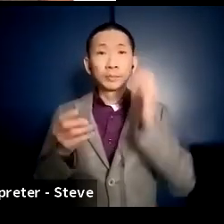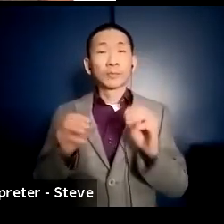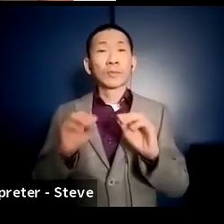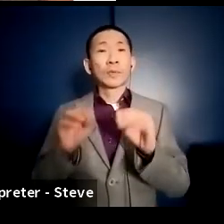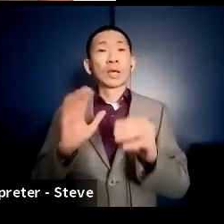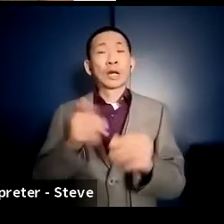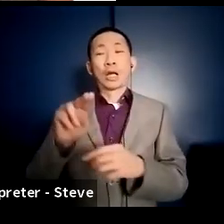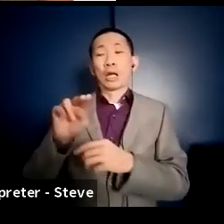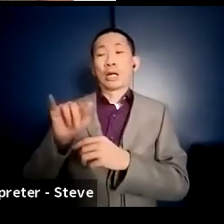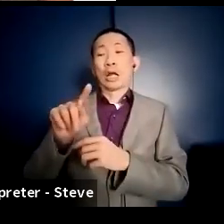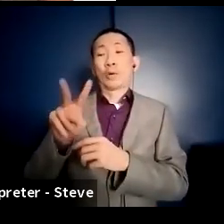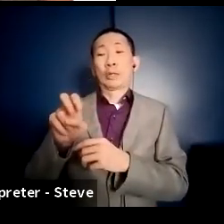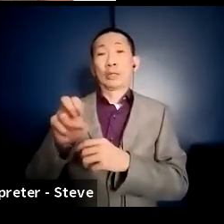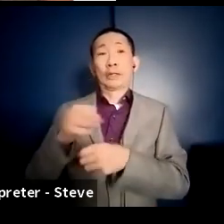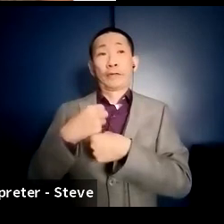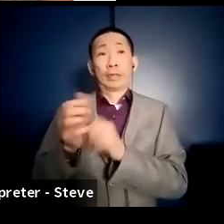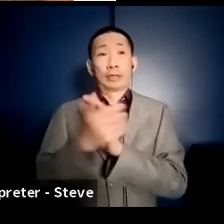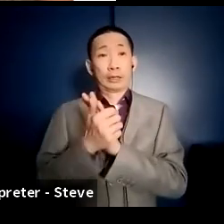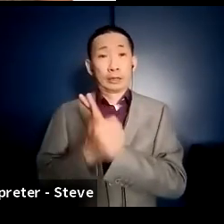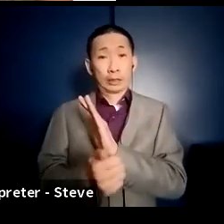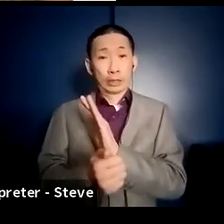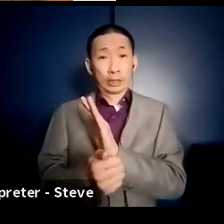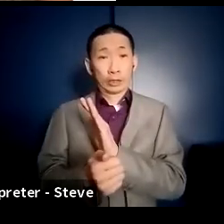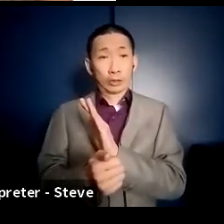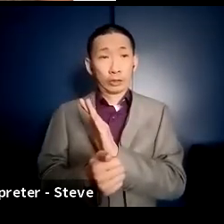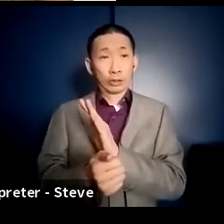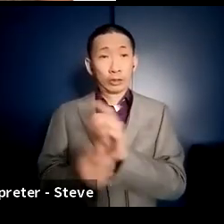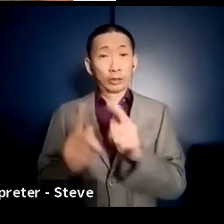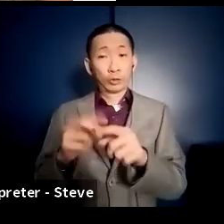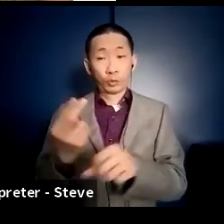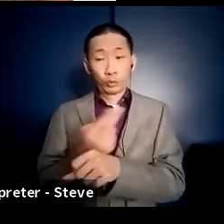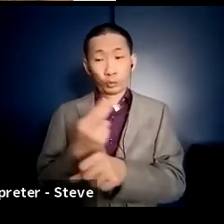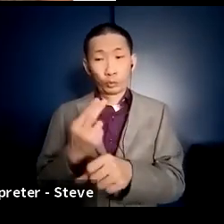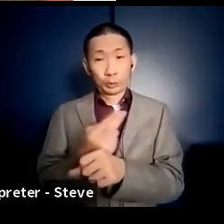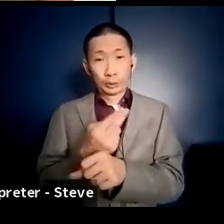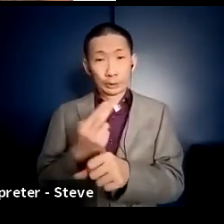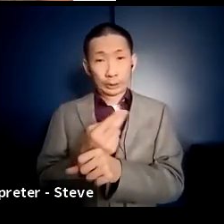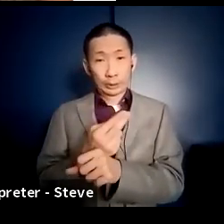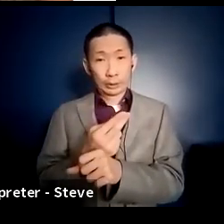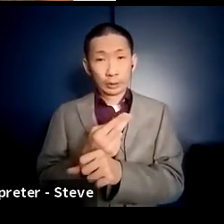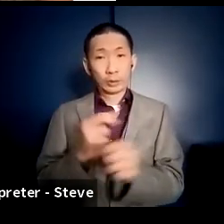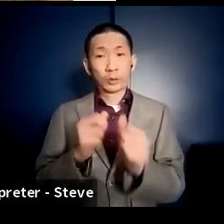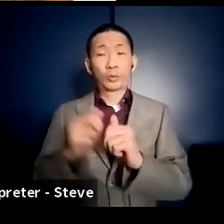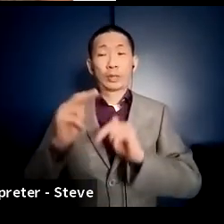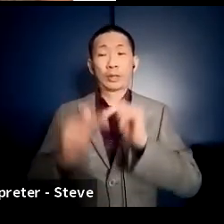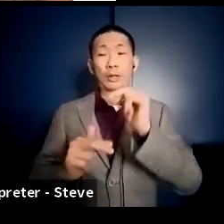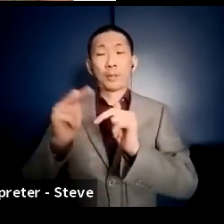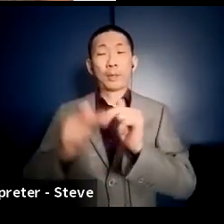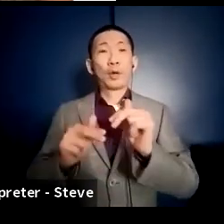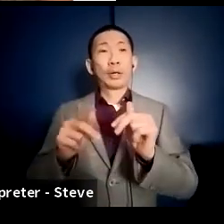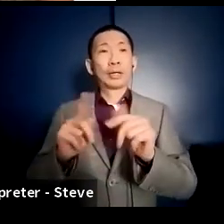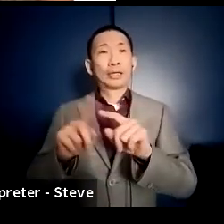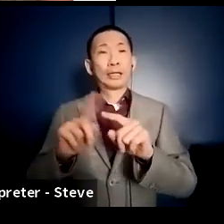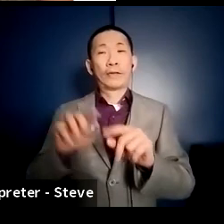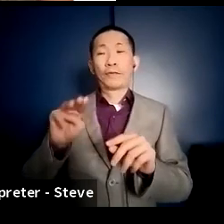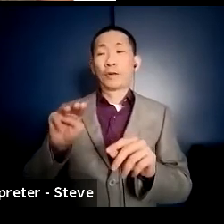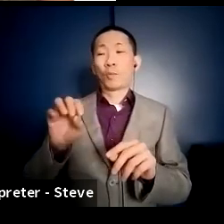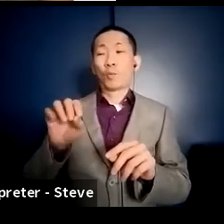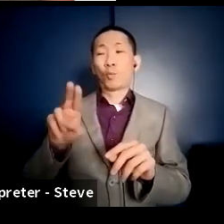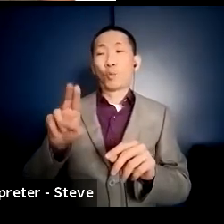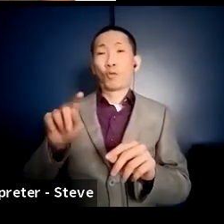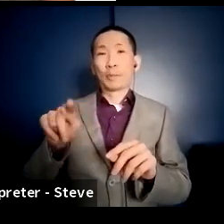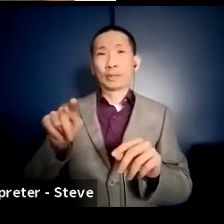narrative making skills to use in building movements. So when I say that, I mean